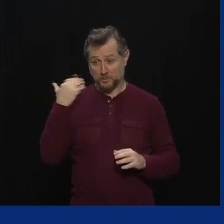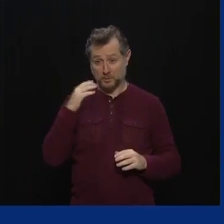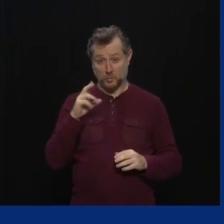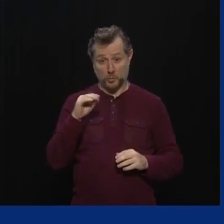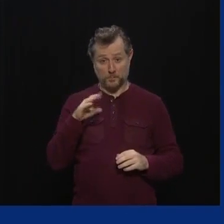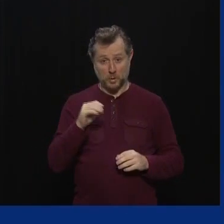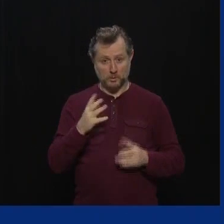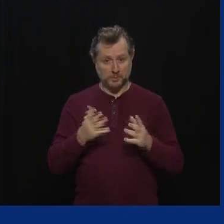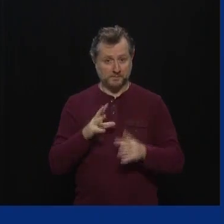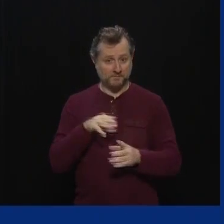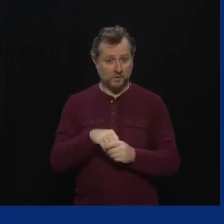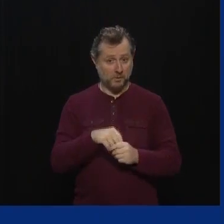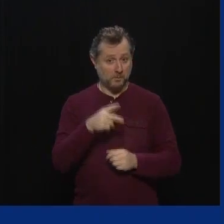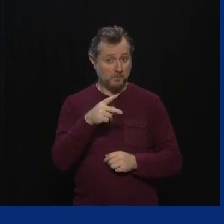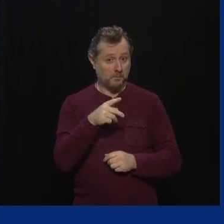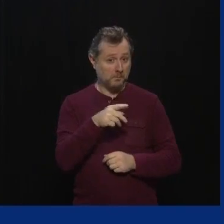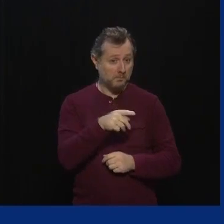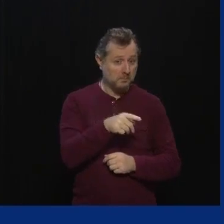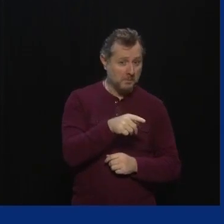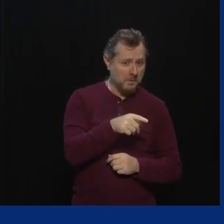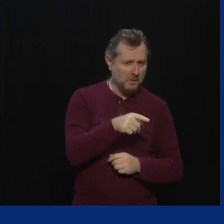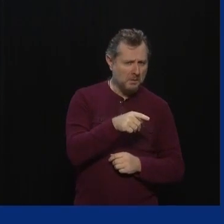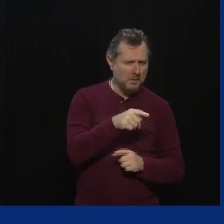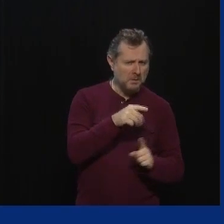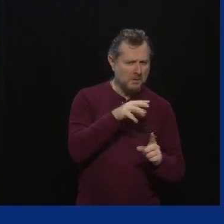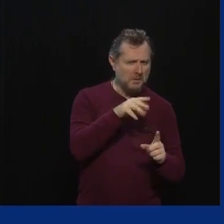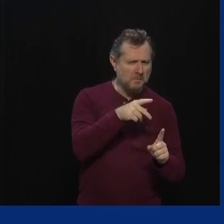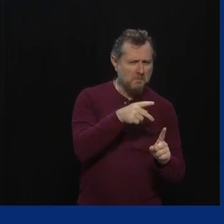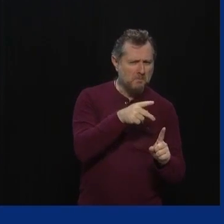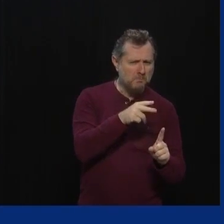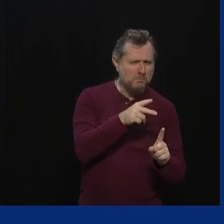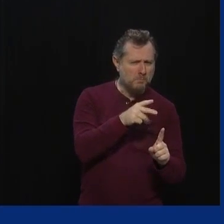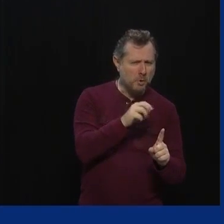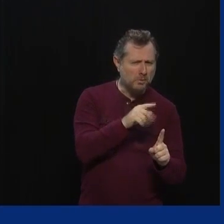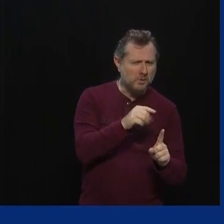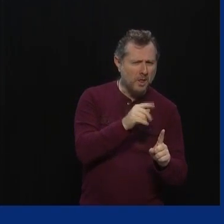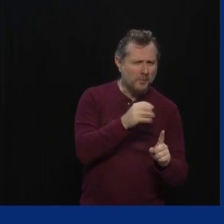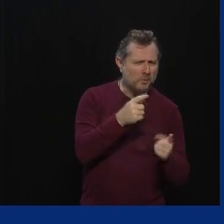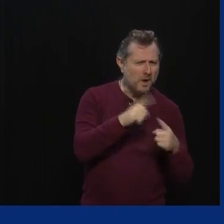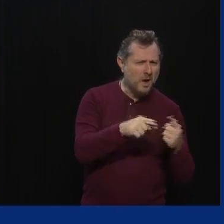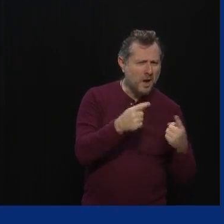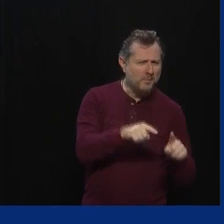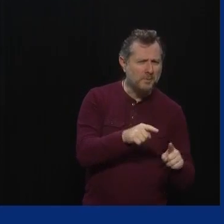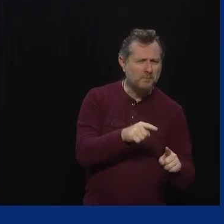think that means for the Democratic Party in New York if he jumps